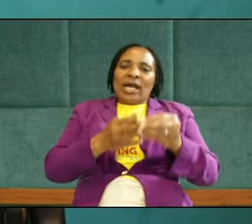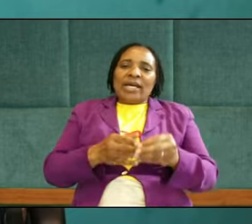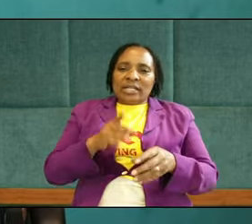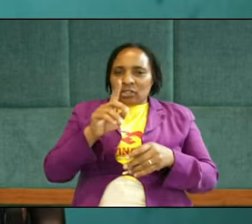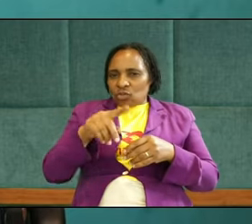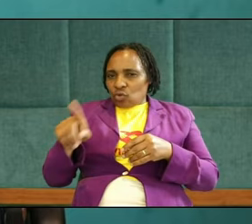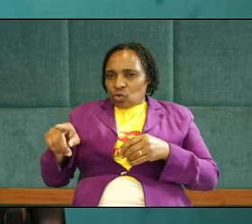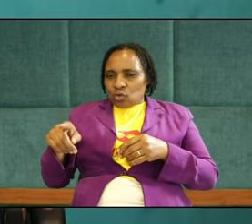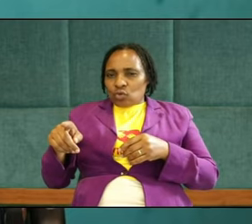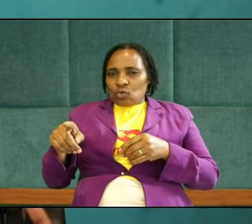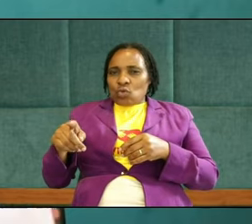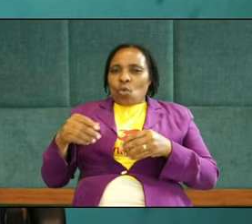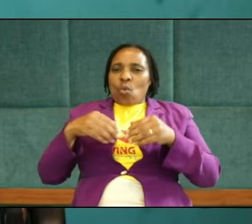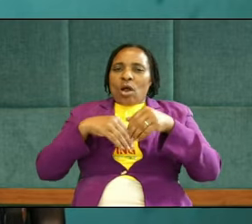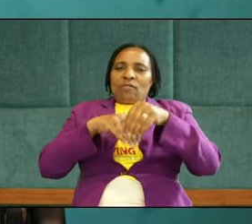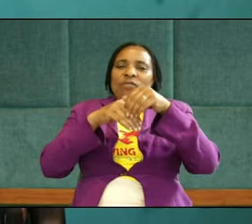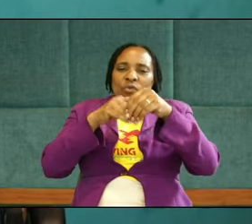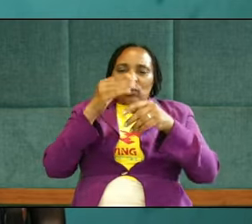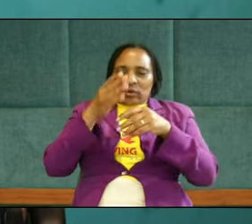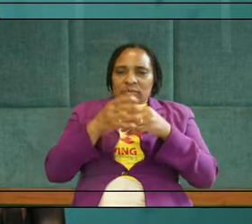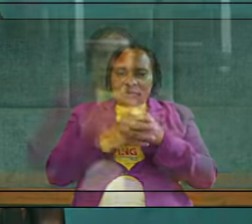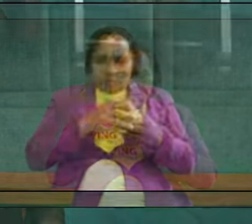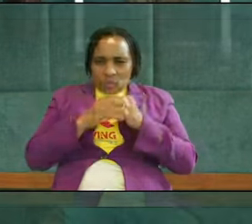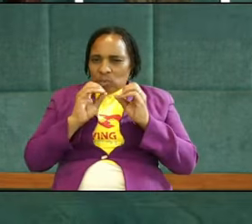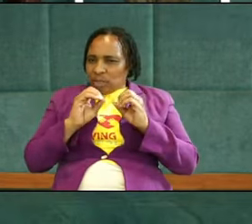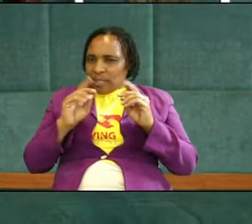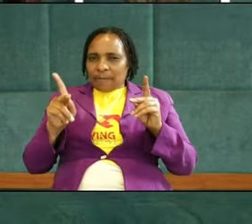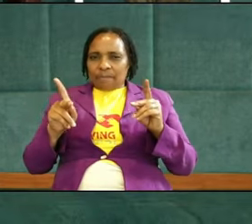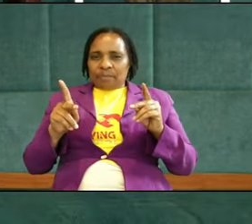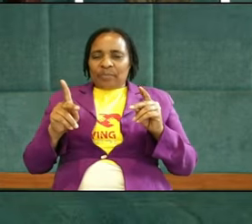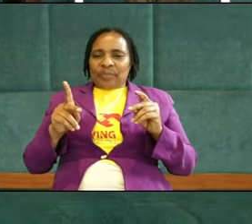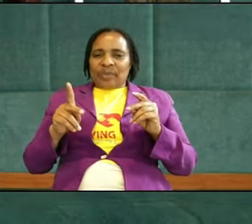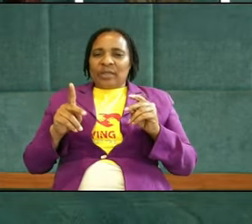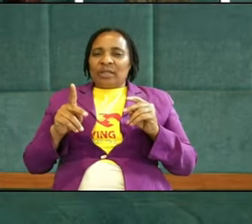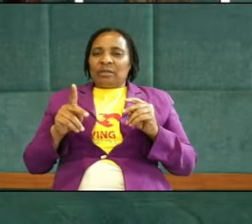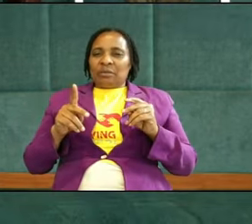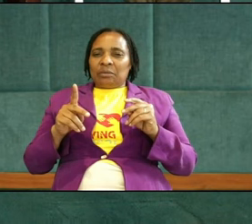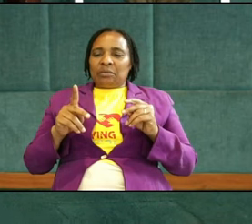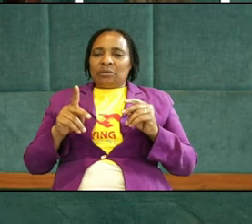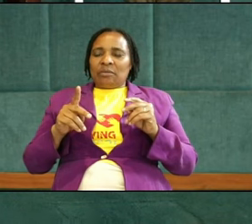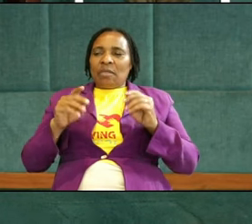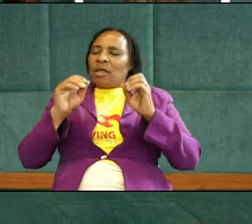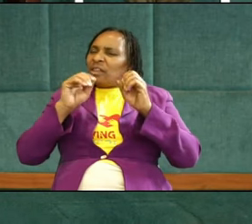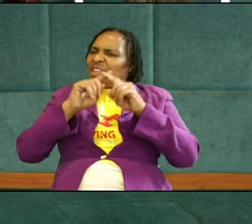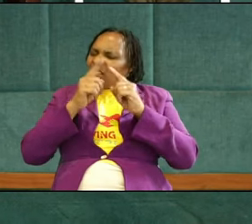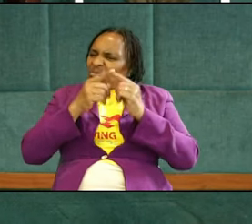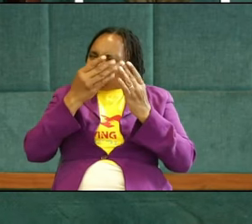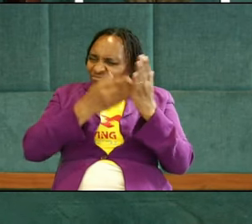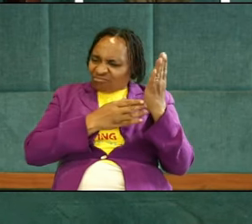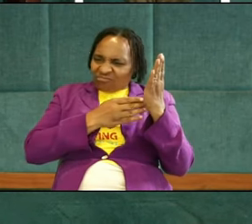who are following you. Following you. All right. Yeah. Uh-huh. What's the least important, according to you?